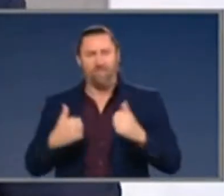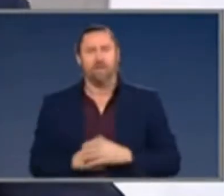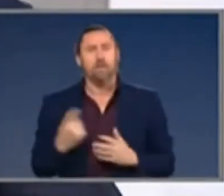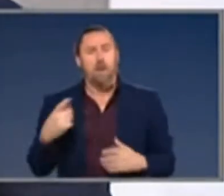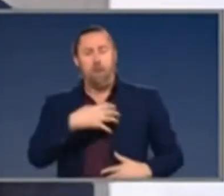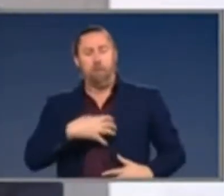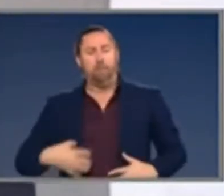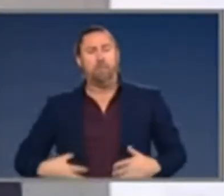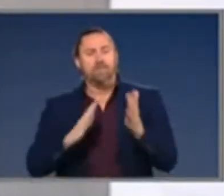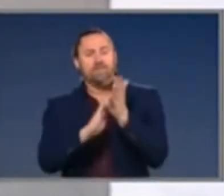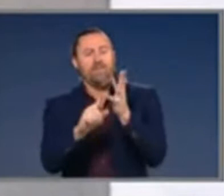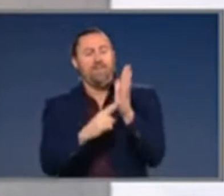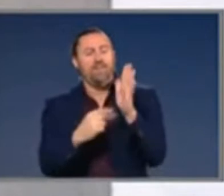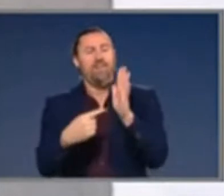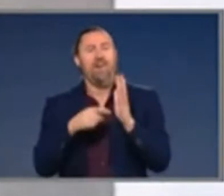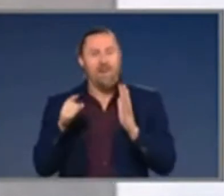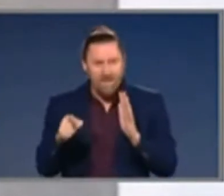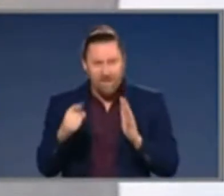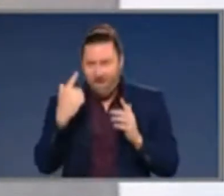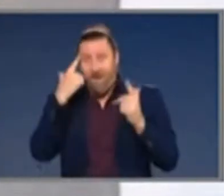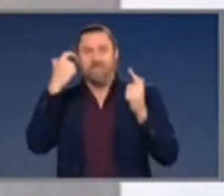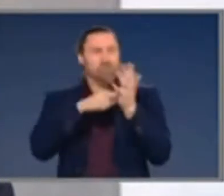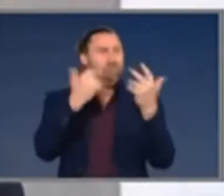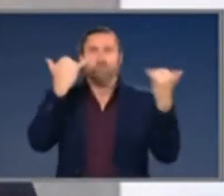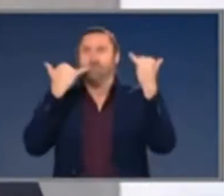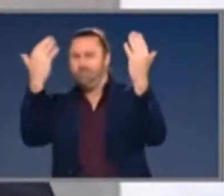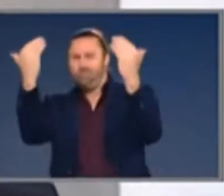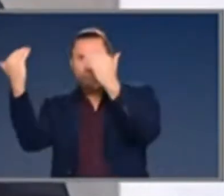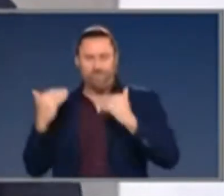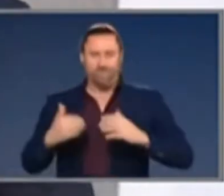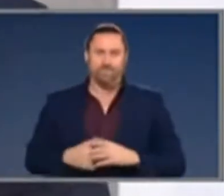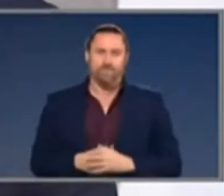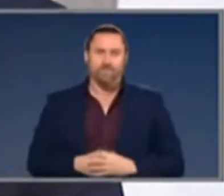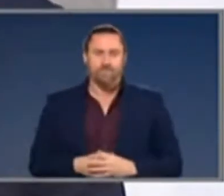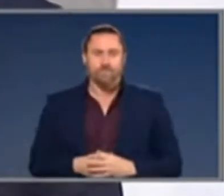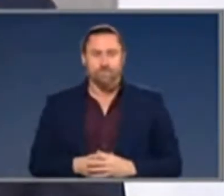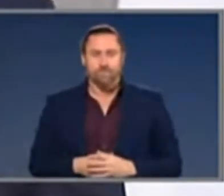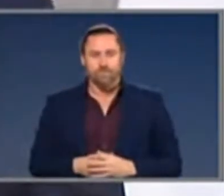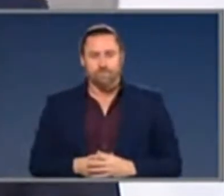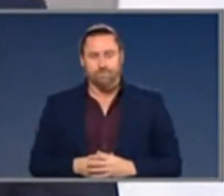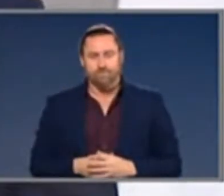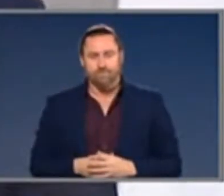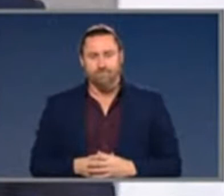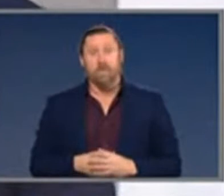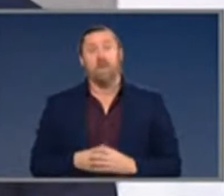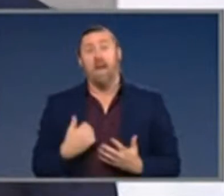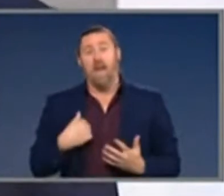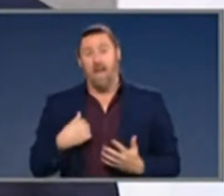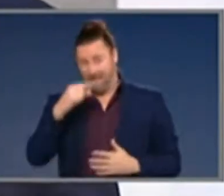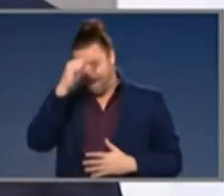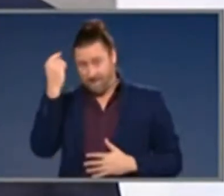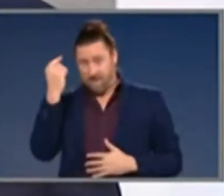Minister Hunt to go in as part of that response. There is also the broader work which is being done on infection